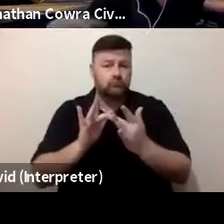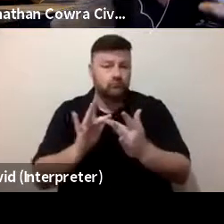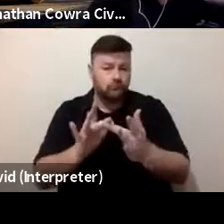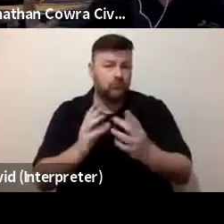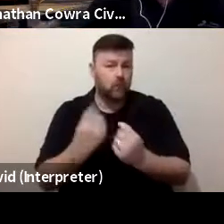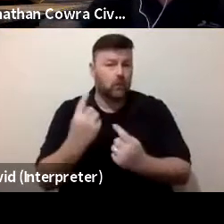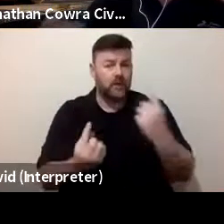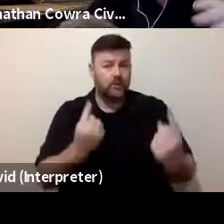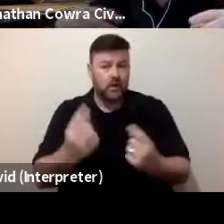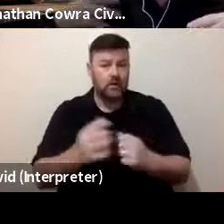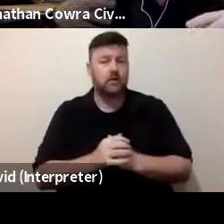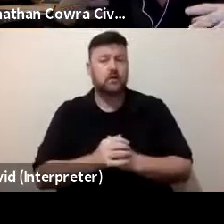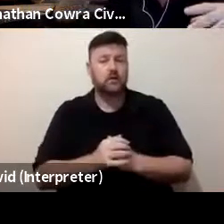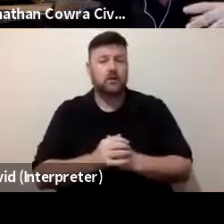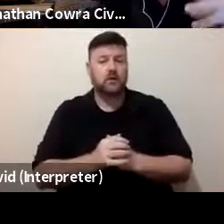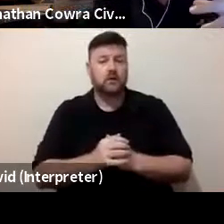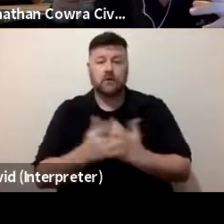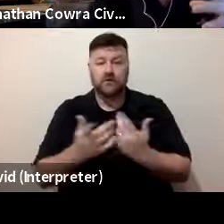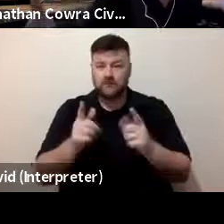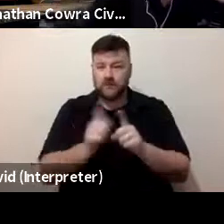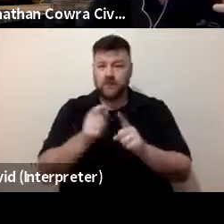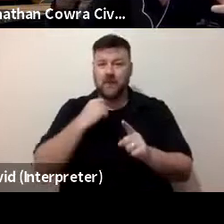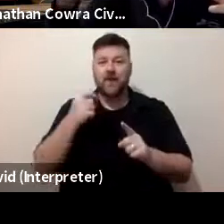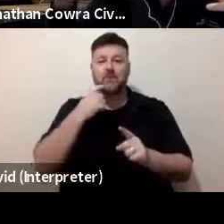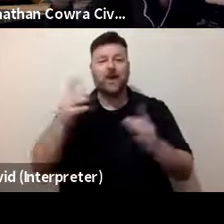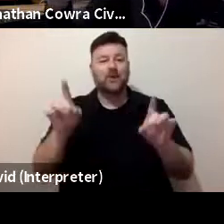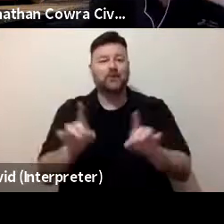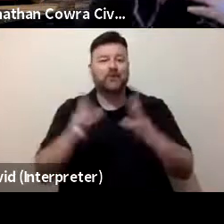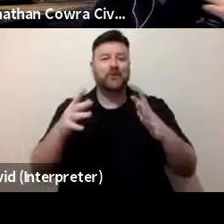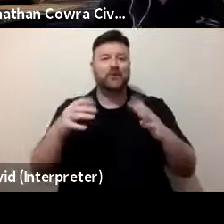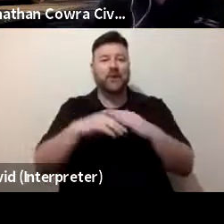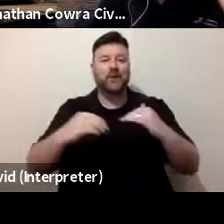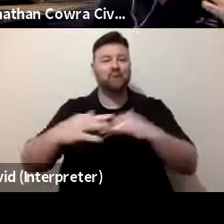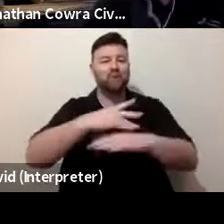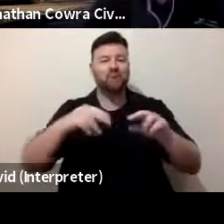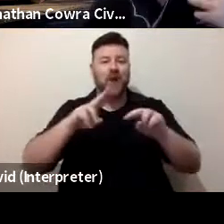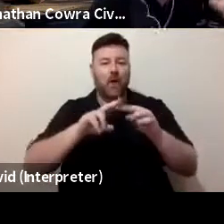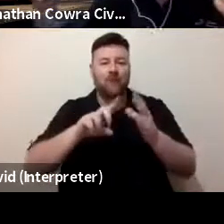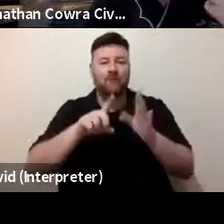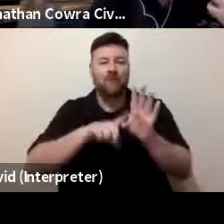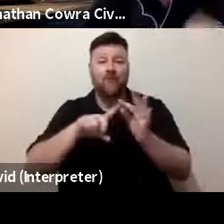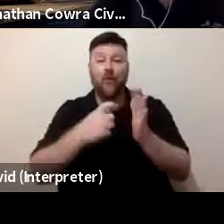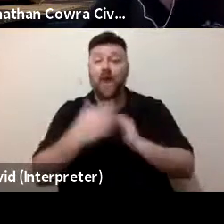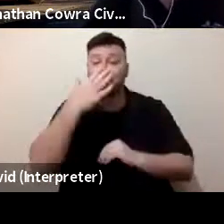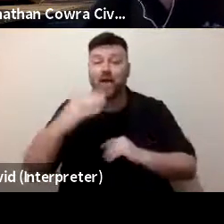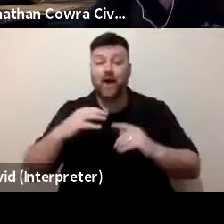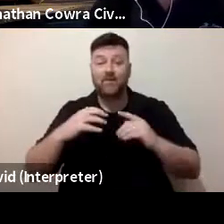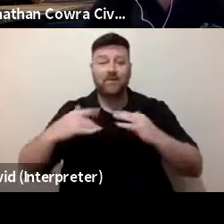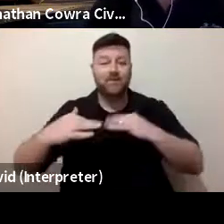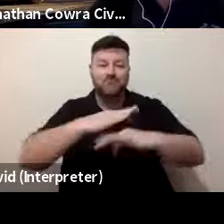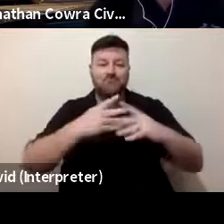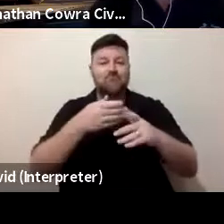we're used to of being in the foyer with other people, having a drink, sitting next to being aware of sitting next to other